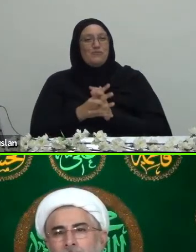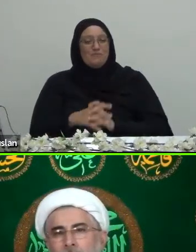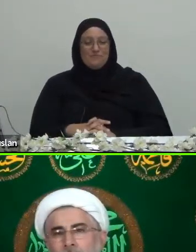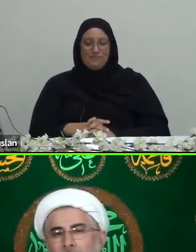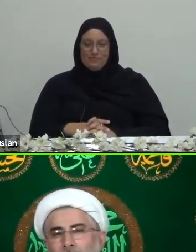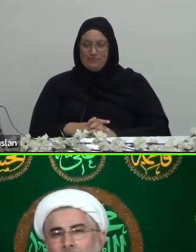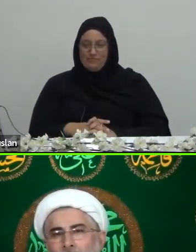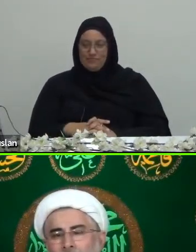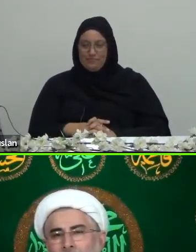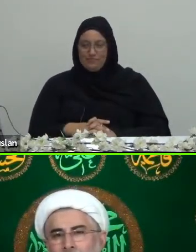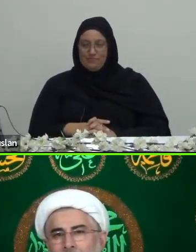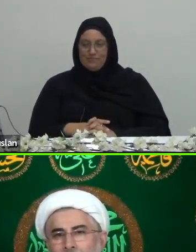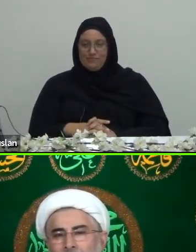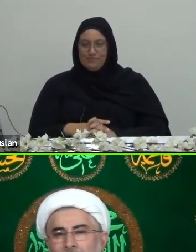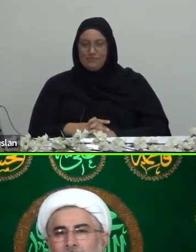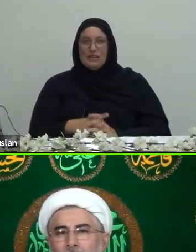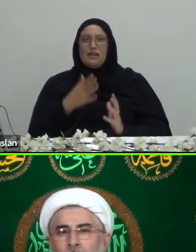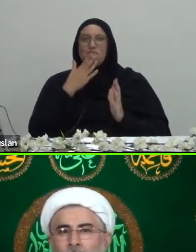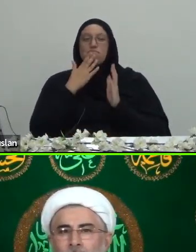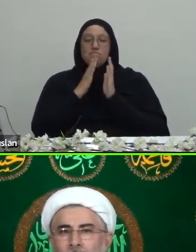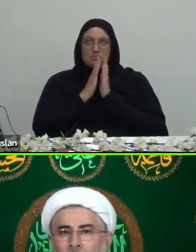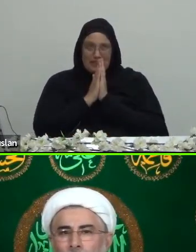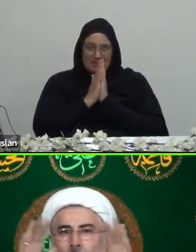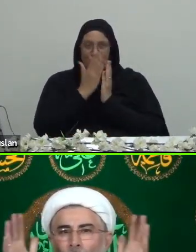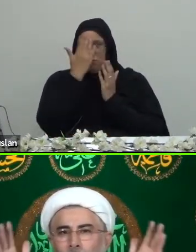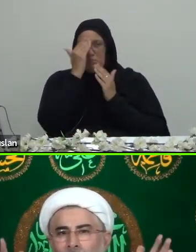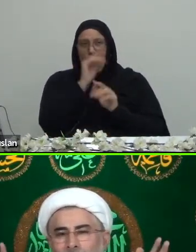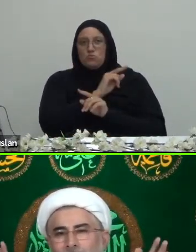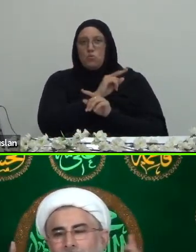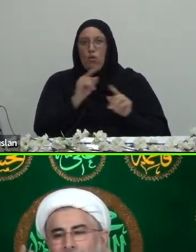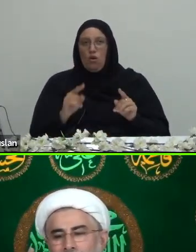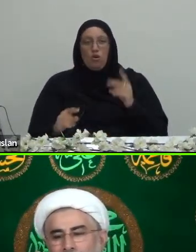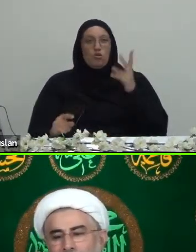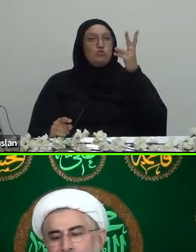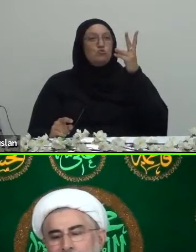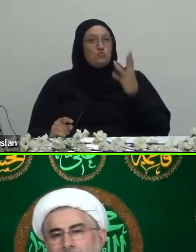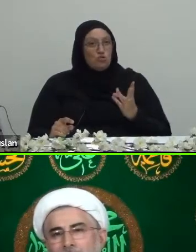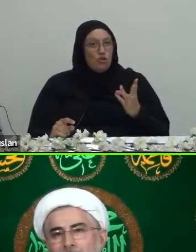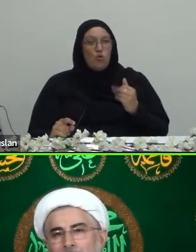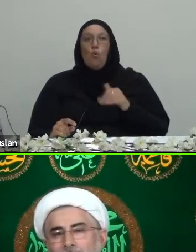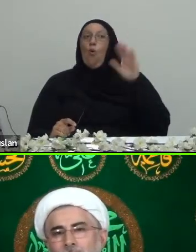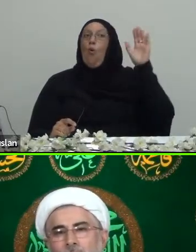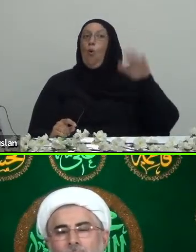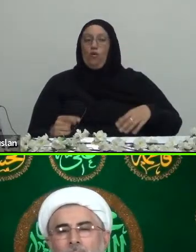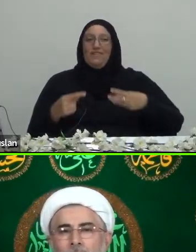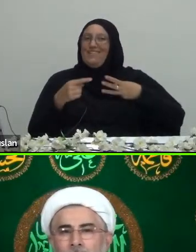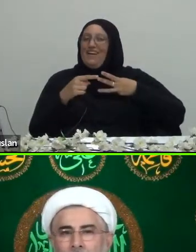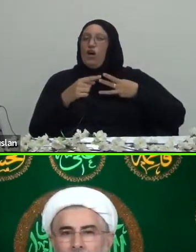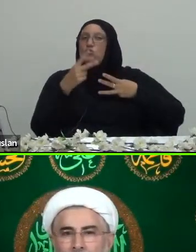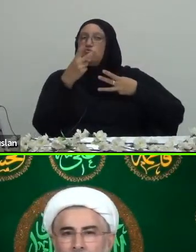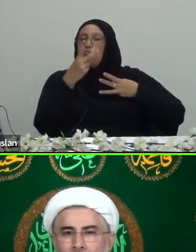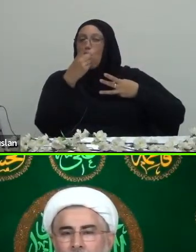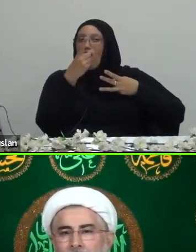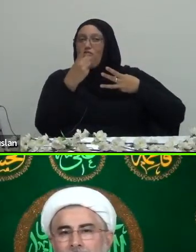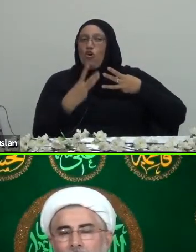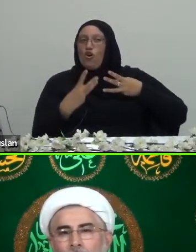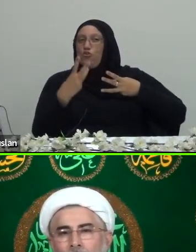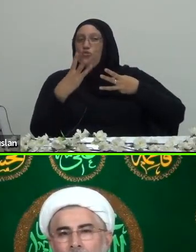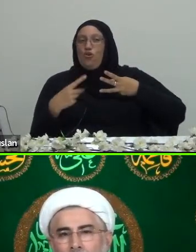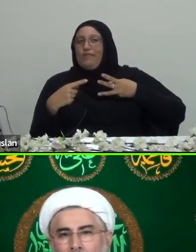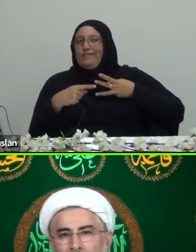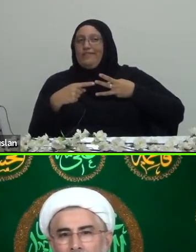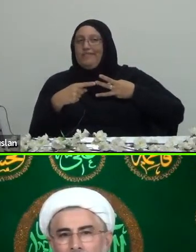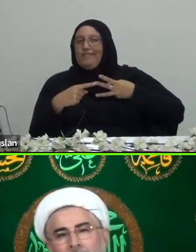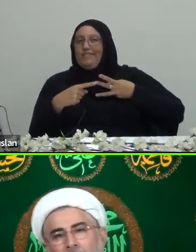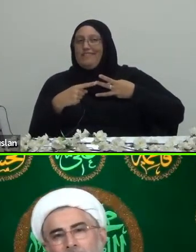Again, please, I need to remind ourselves that the 2/3 or all of it, first scenario, ideal scenario is that